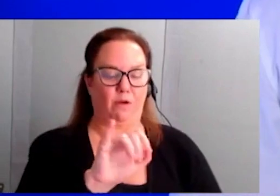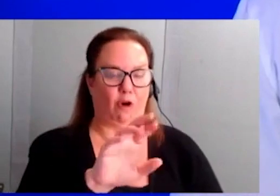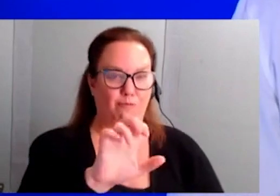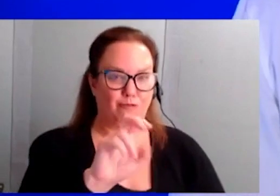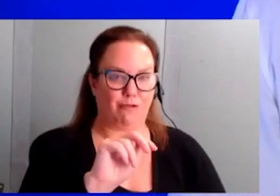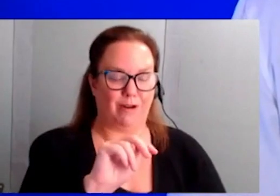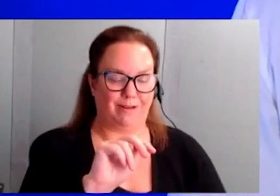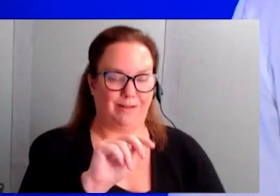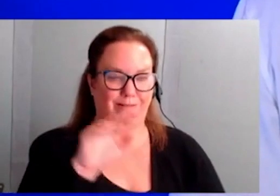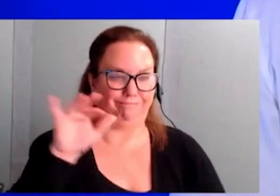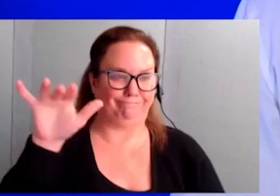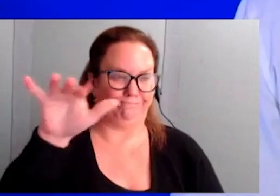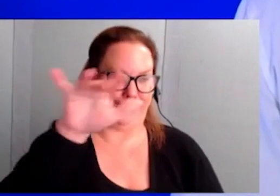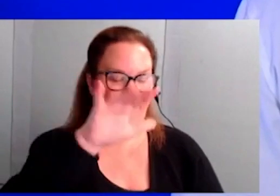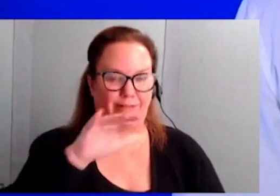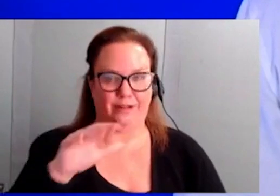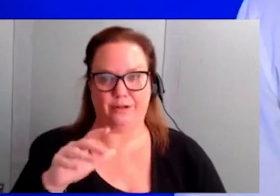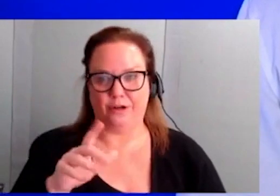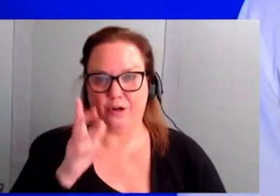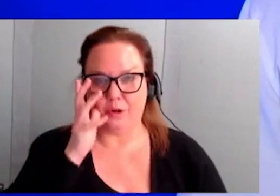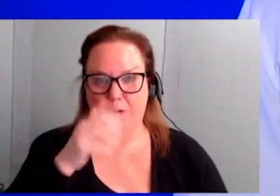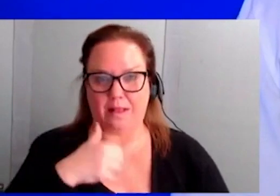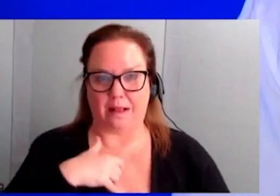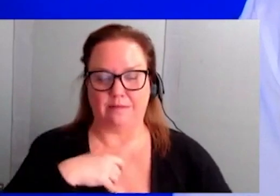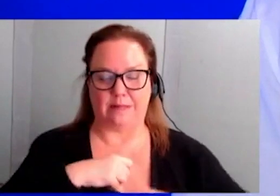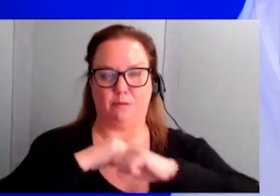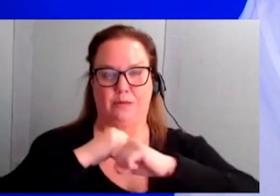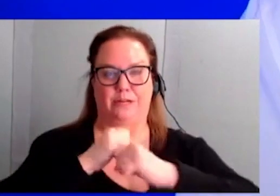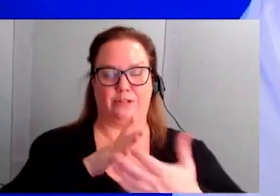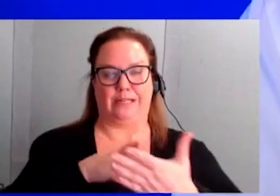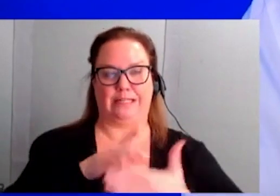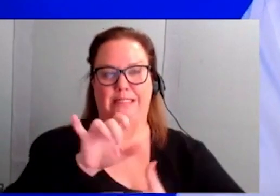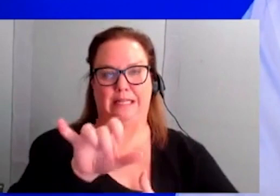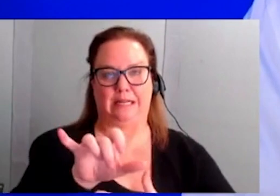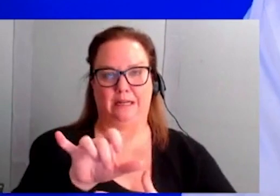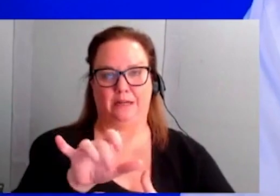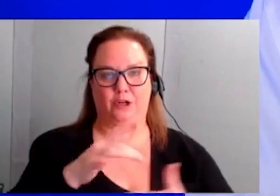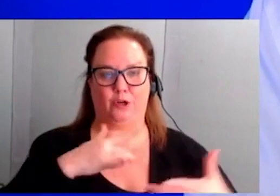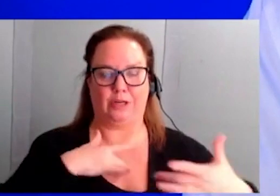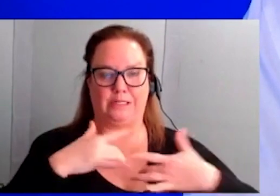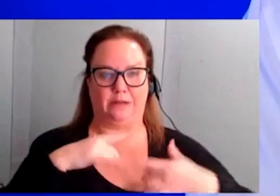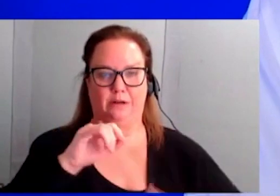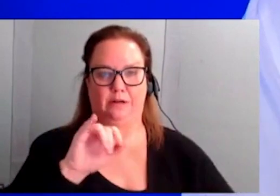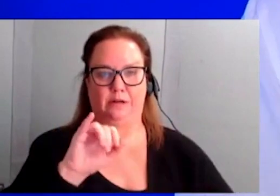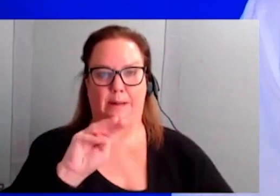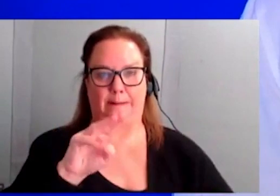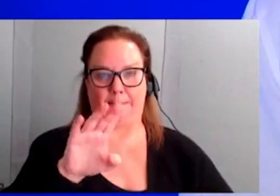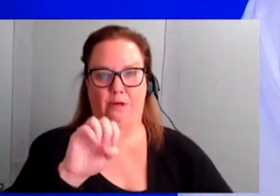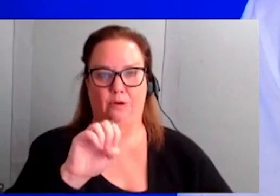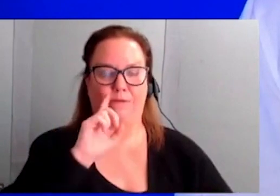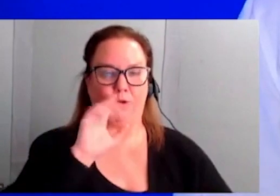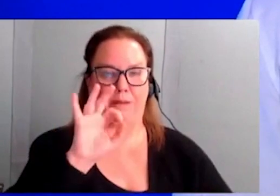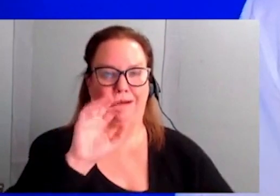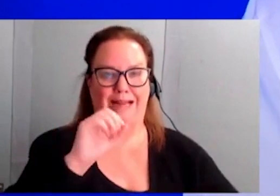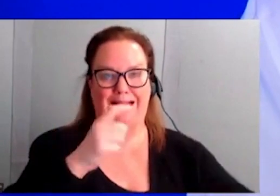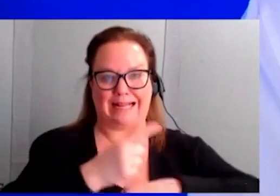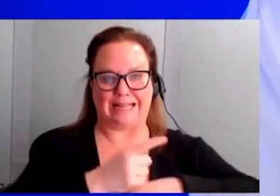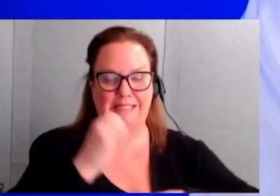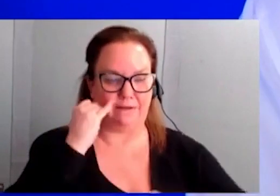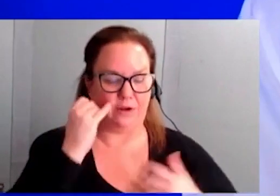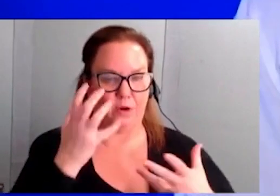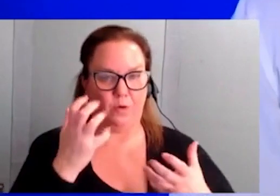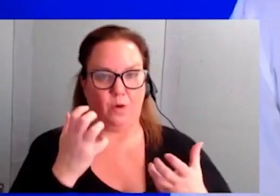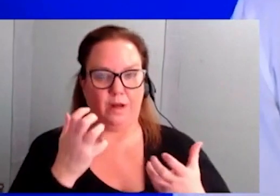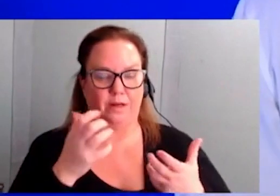there, you will have some immunity to that. You are considered immune after infection for about 90 days. So if you wanted to push